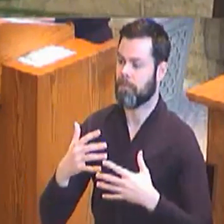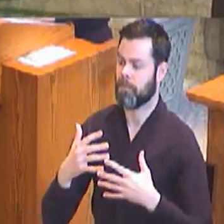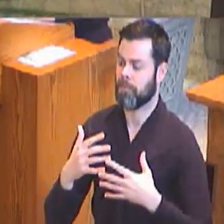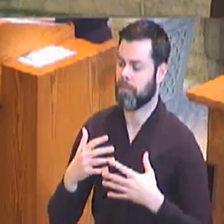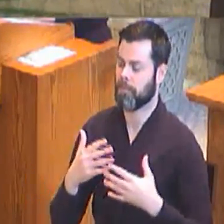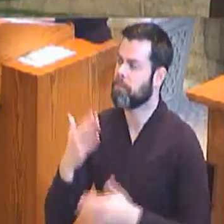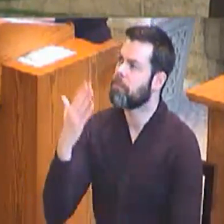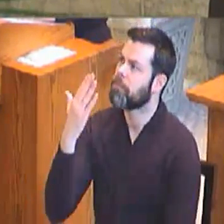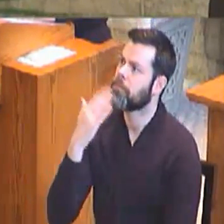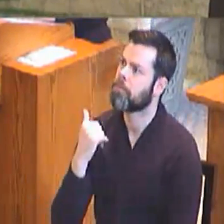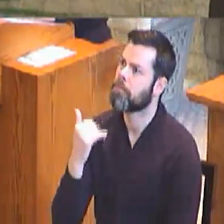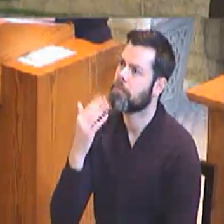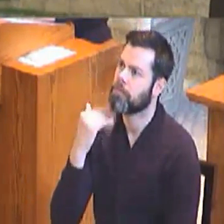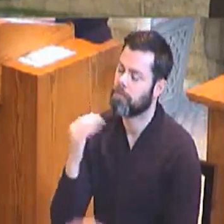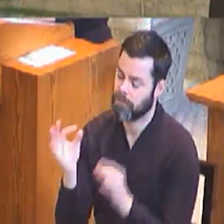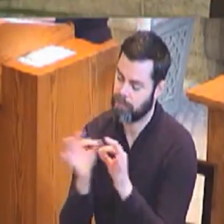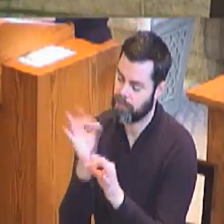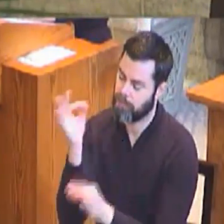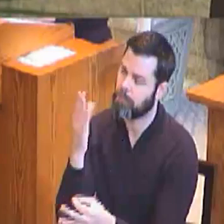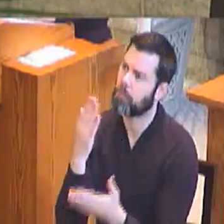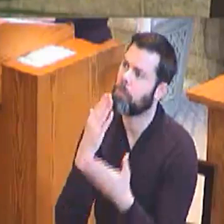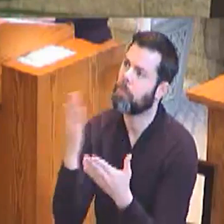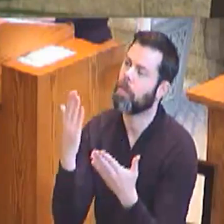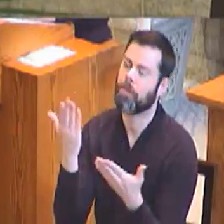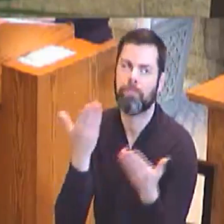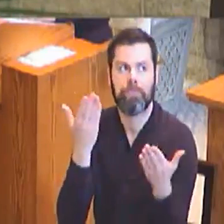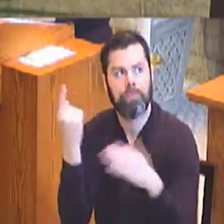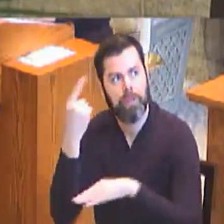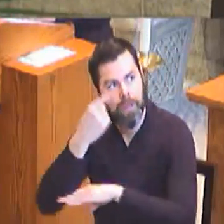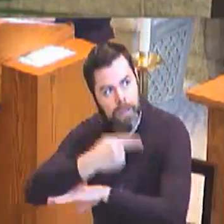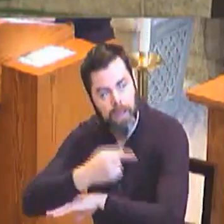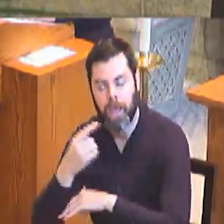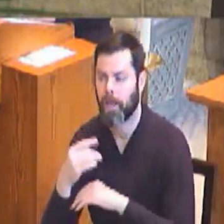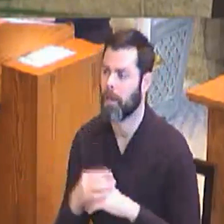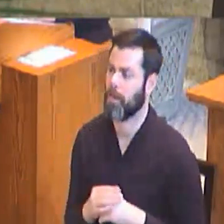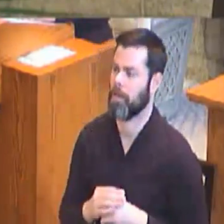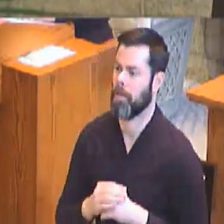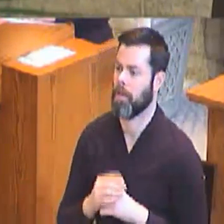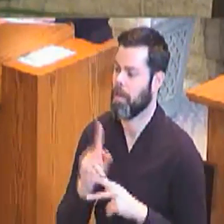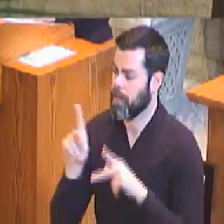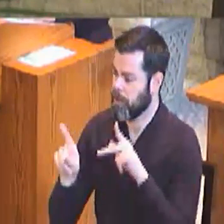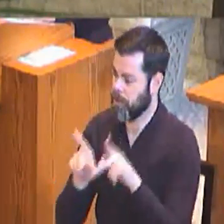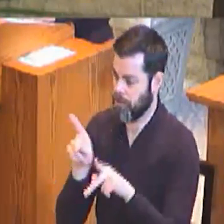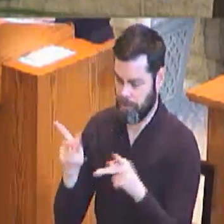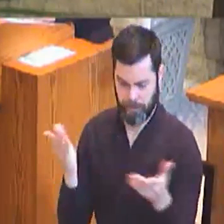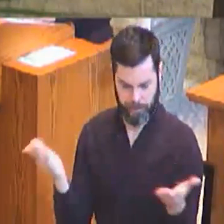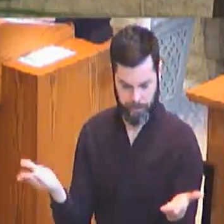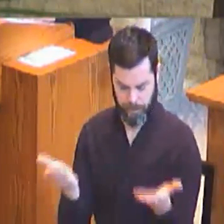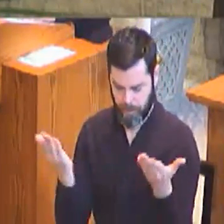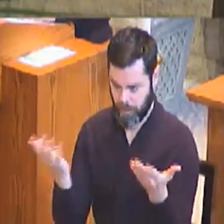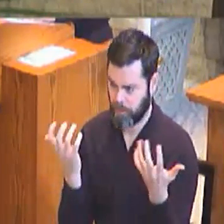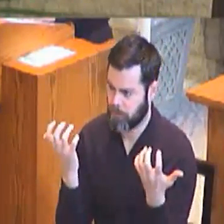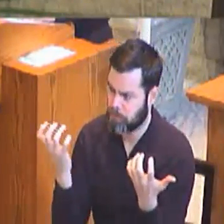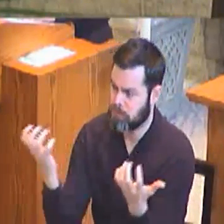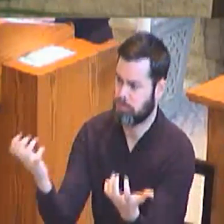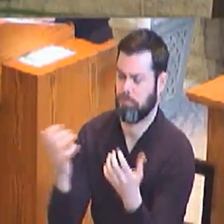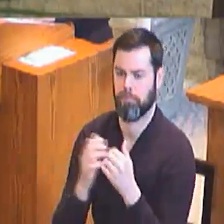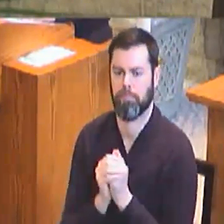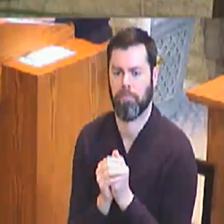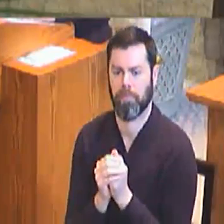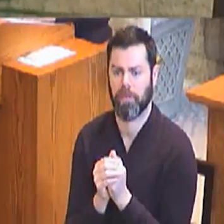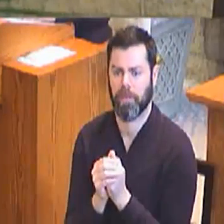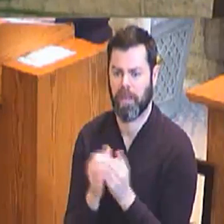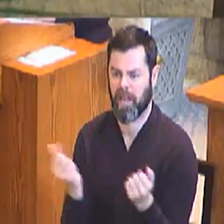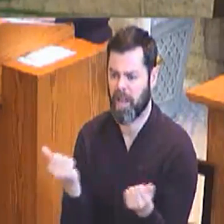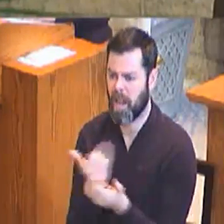Oh, sweet Spirit, we thank you for this day, for this congregation, for everything it